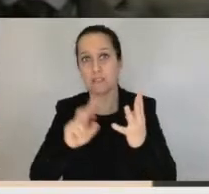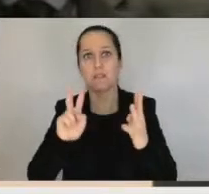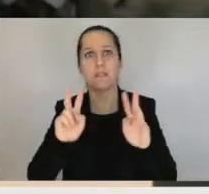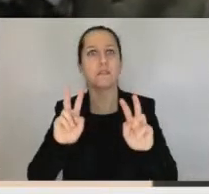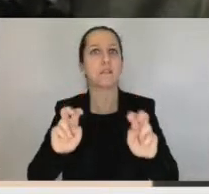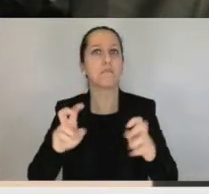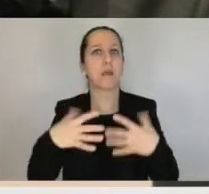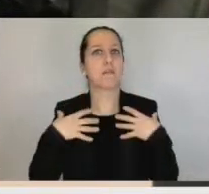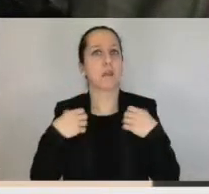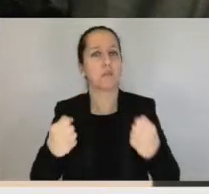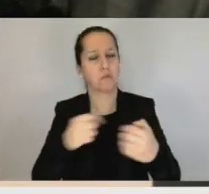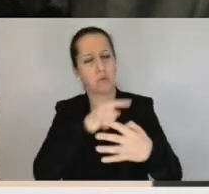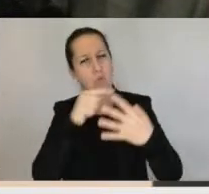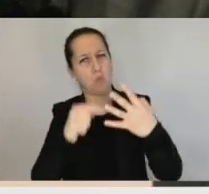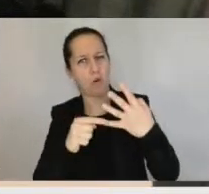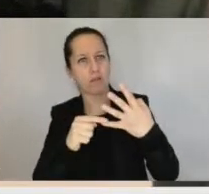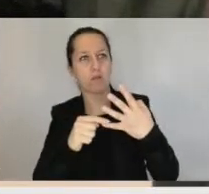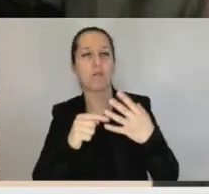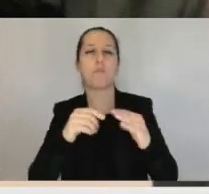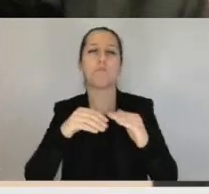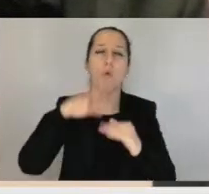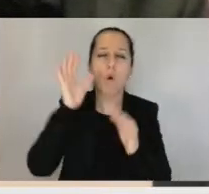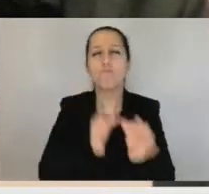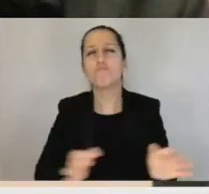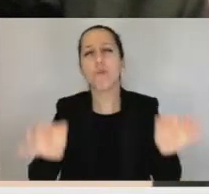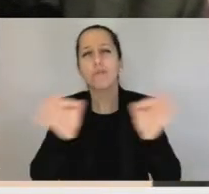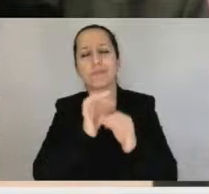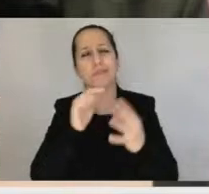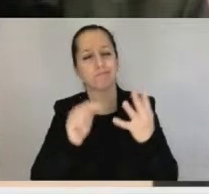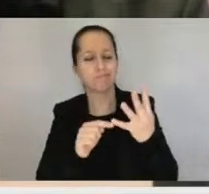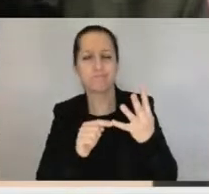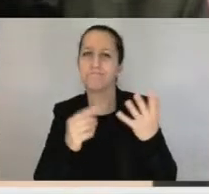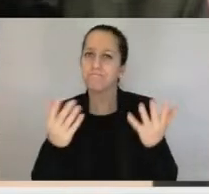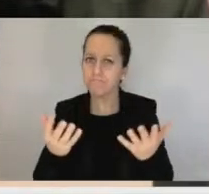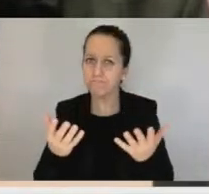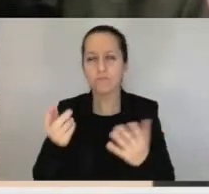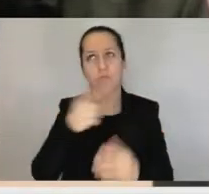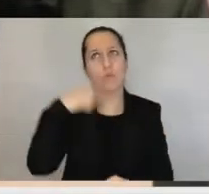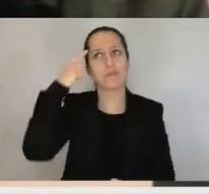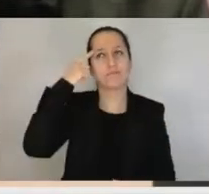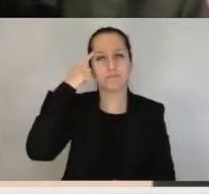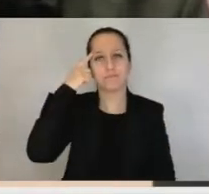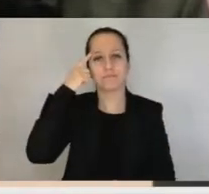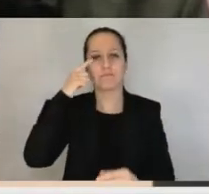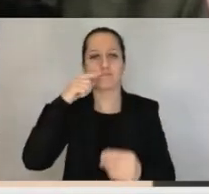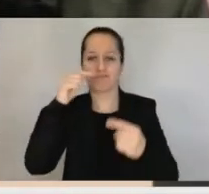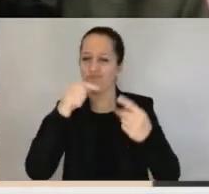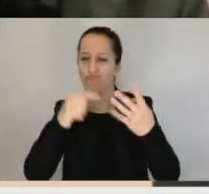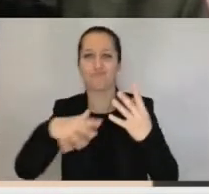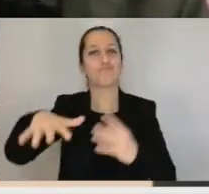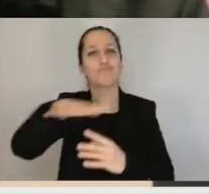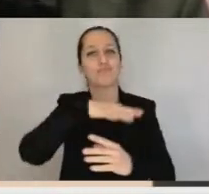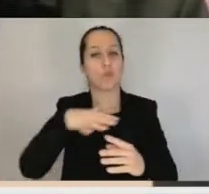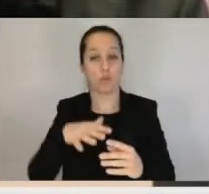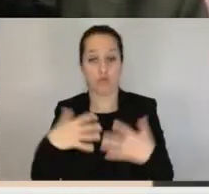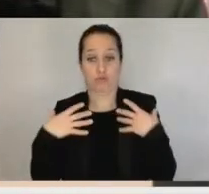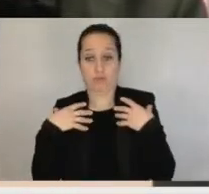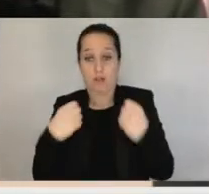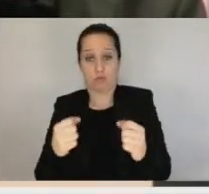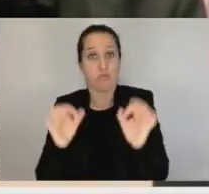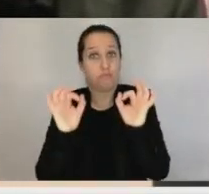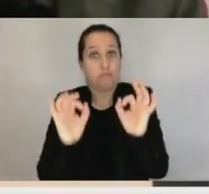innovation perspective to address social determinants of health and created an intergenerational,